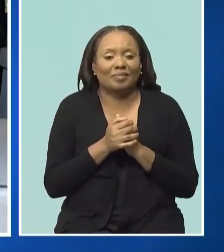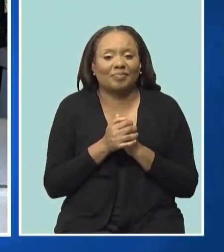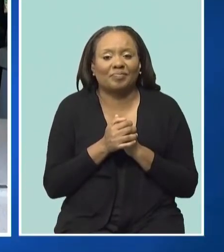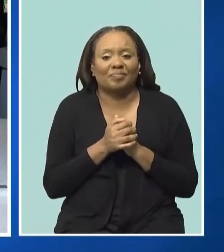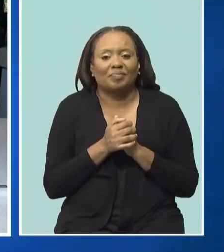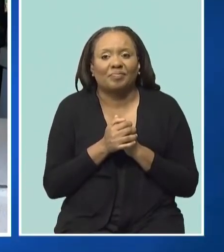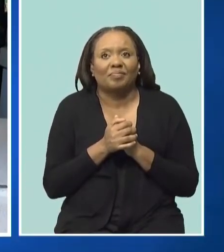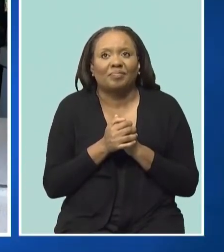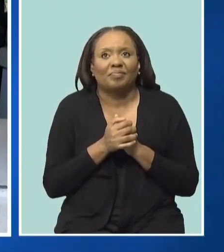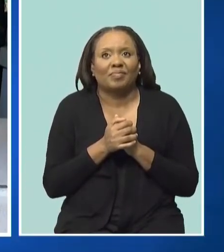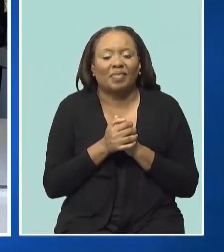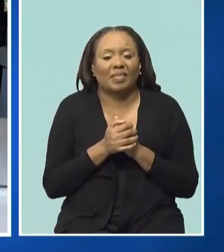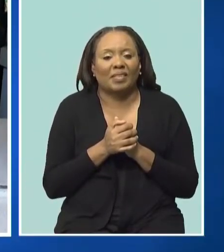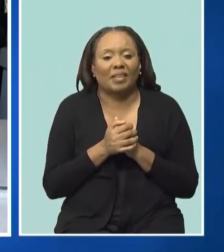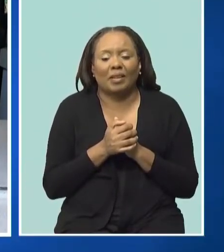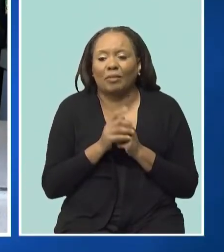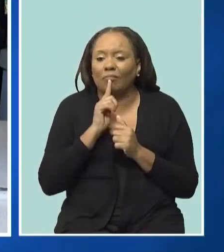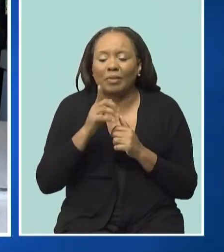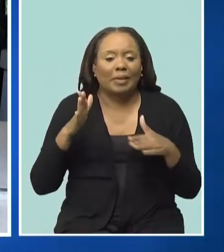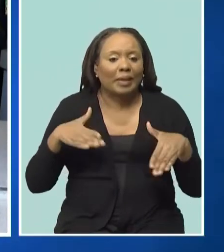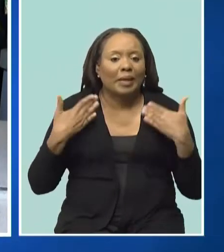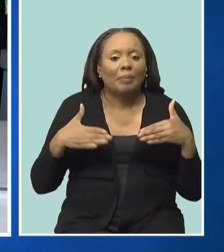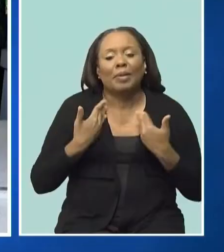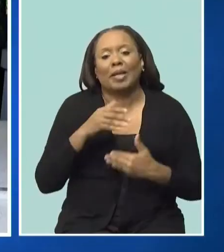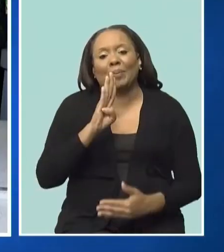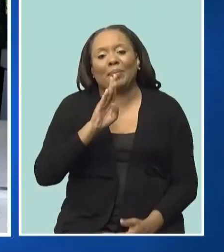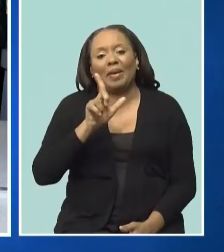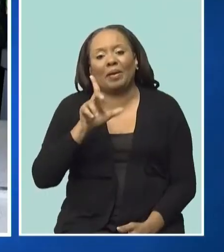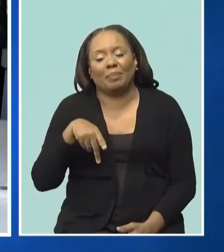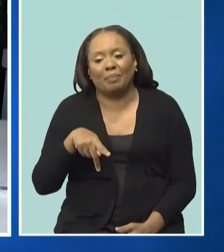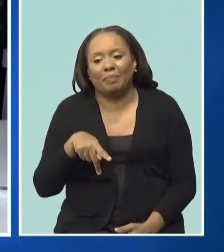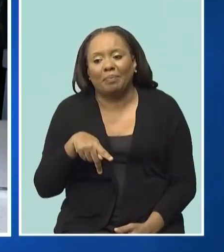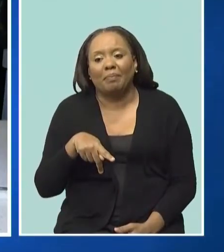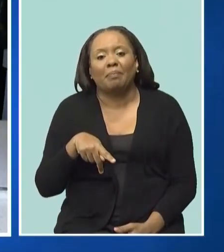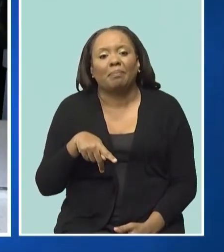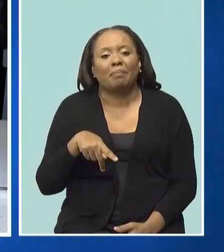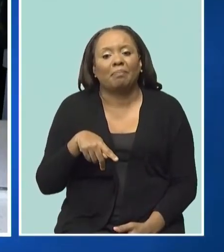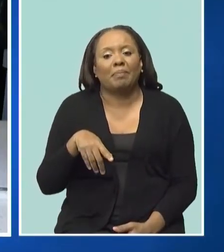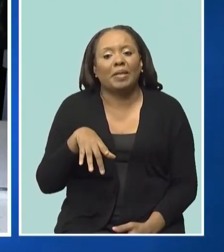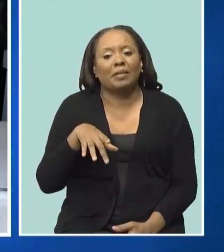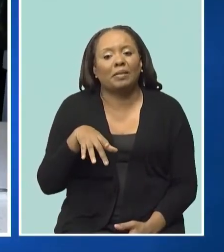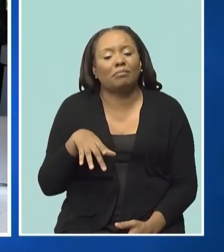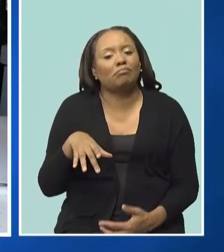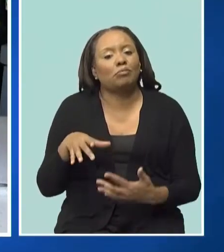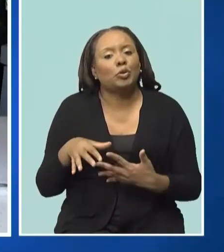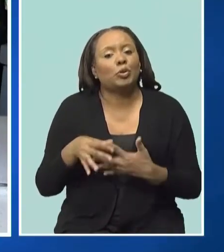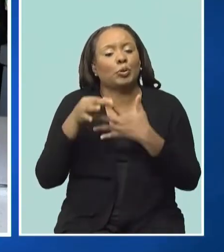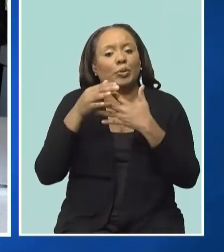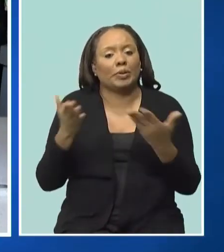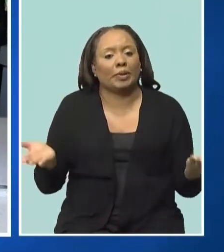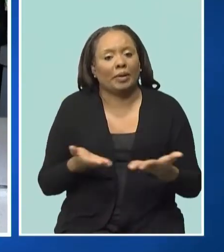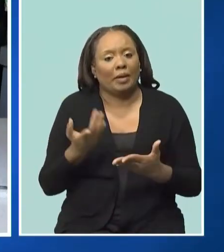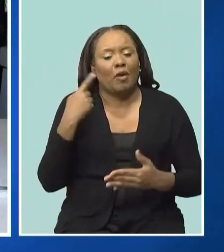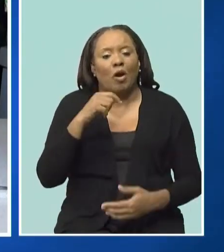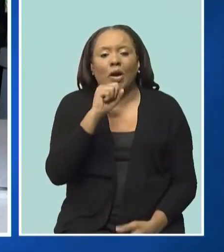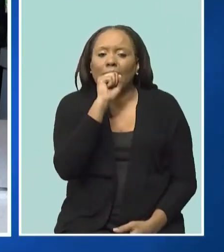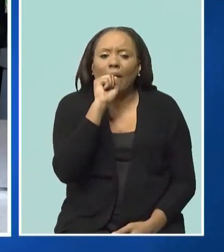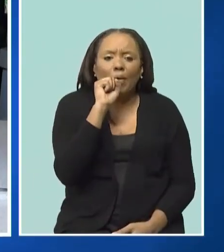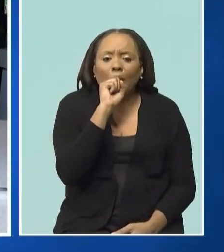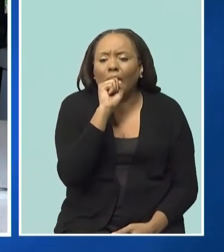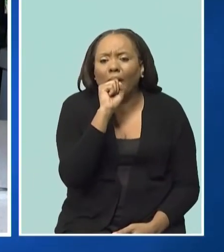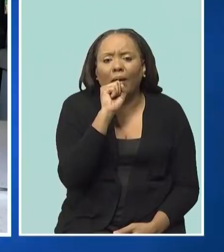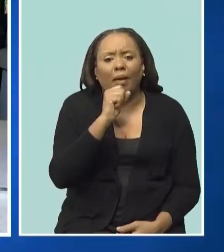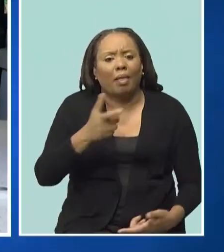the Labour Party chose here to do the karaoke line and thing. Yeah, I feel great about it. Yeah, already putting things in place to cater